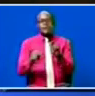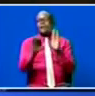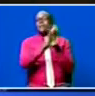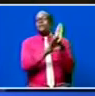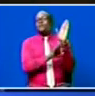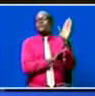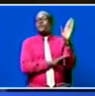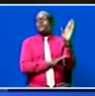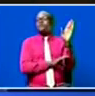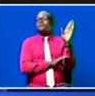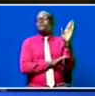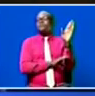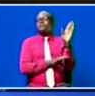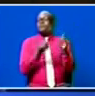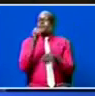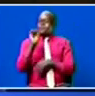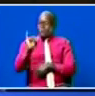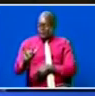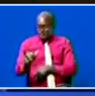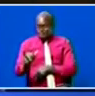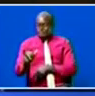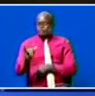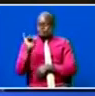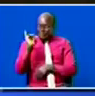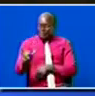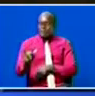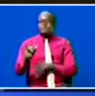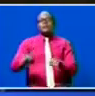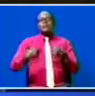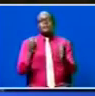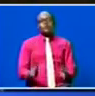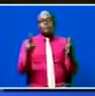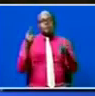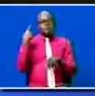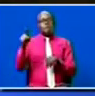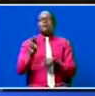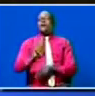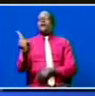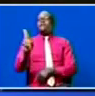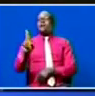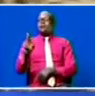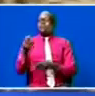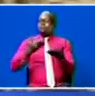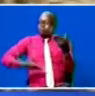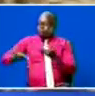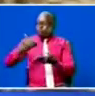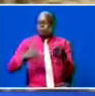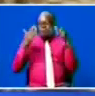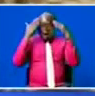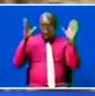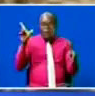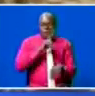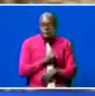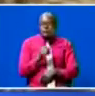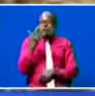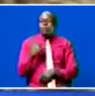constitution in either way, so that that now will give room for the referendum talk to come about. And we are aware that he